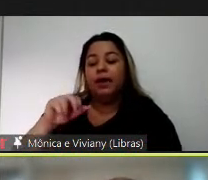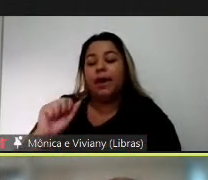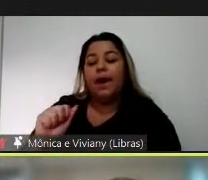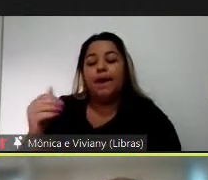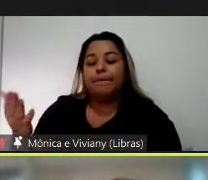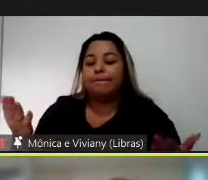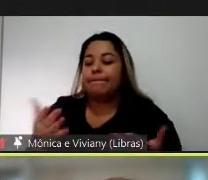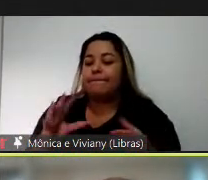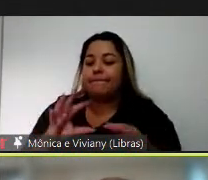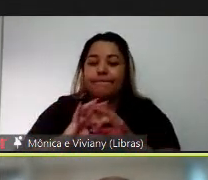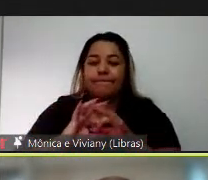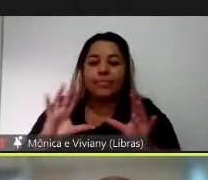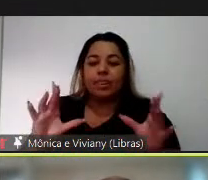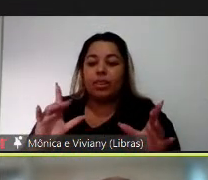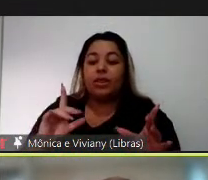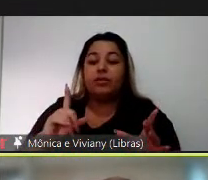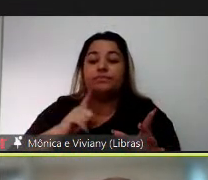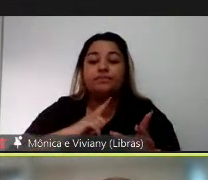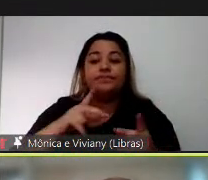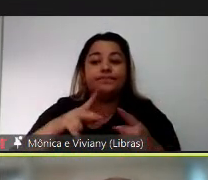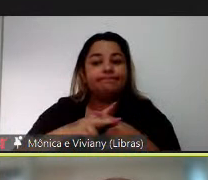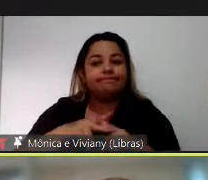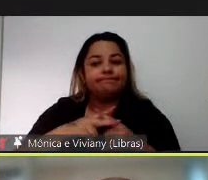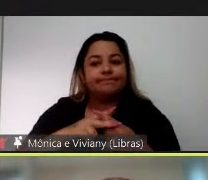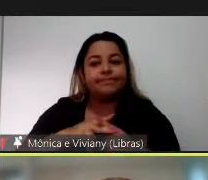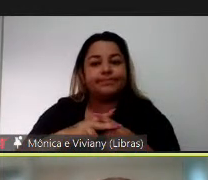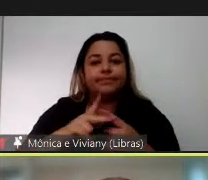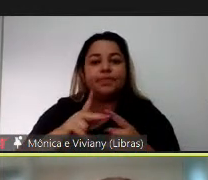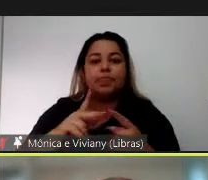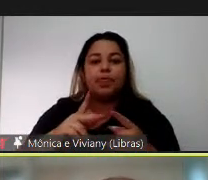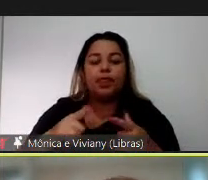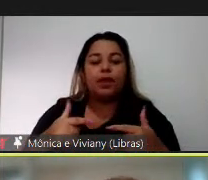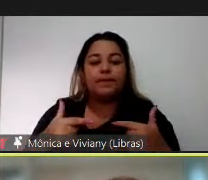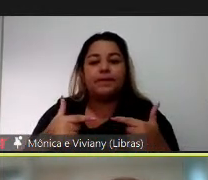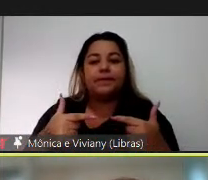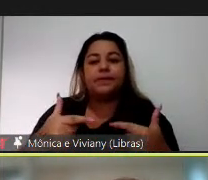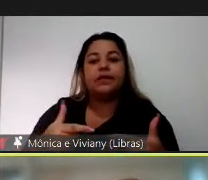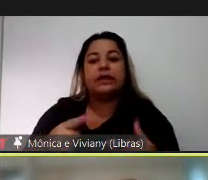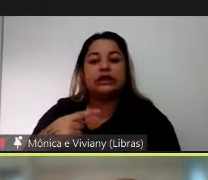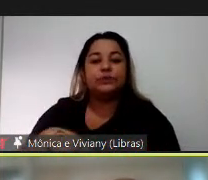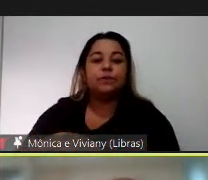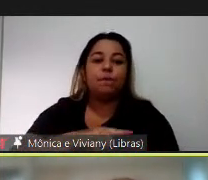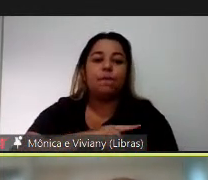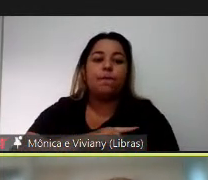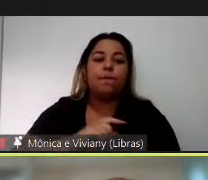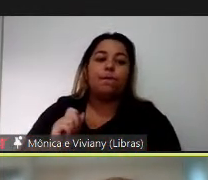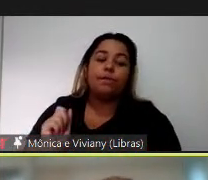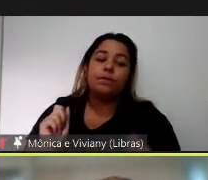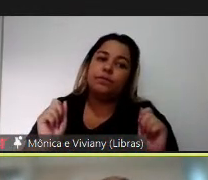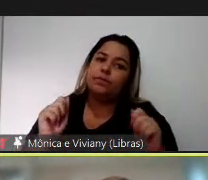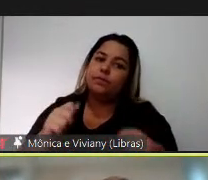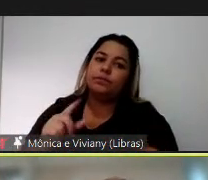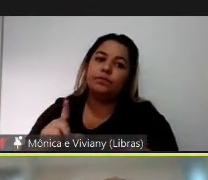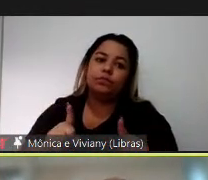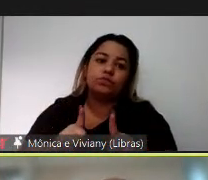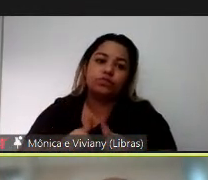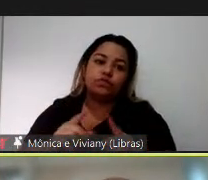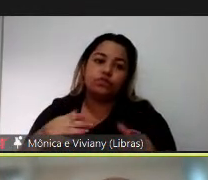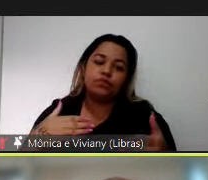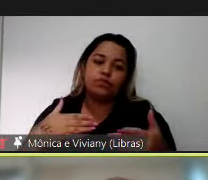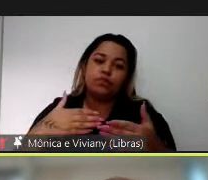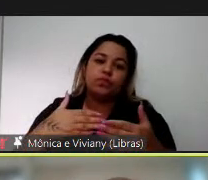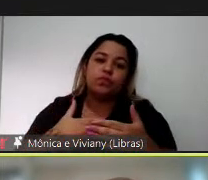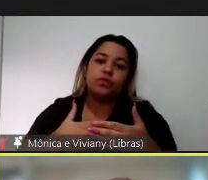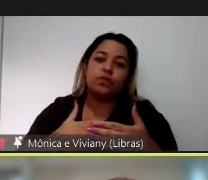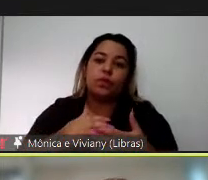tools, which we now have. So there are many challenges that we need to surpass in order